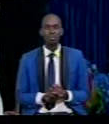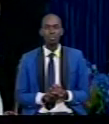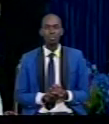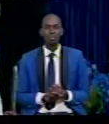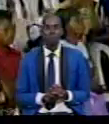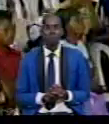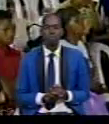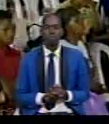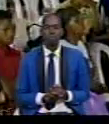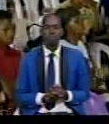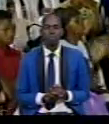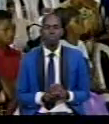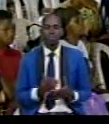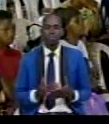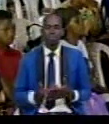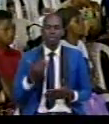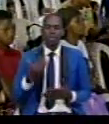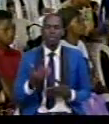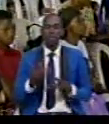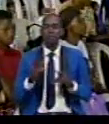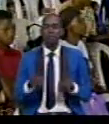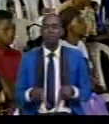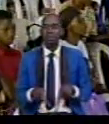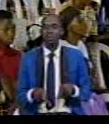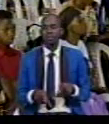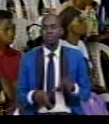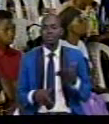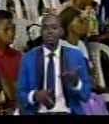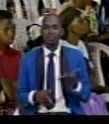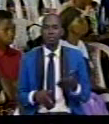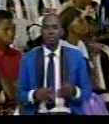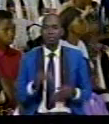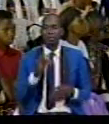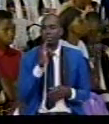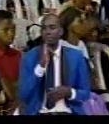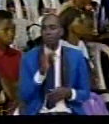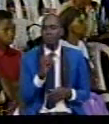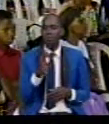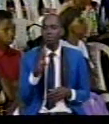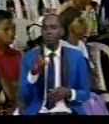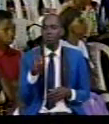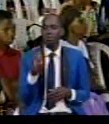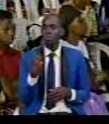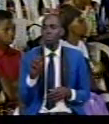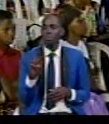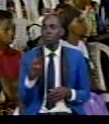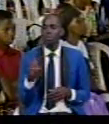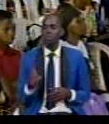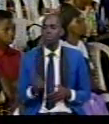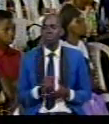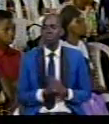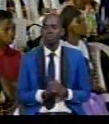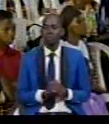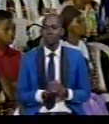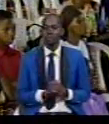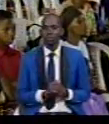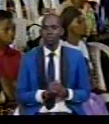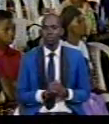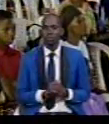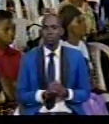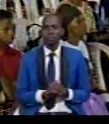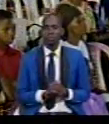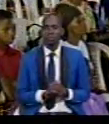The next testifier before me is blessed. He had not to. I will allow him to share his testimony.